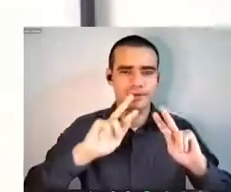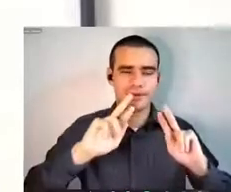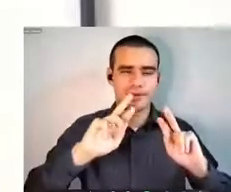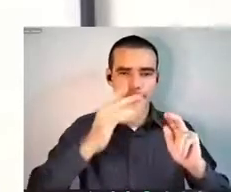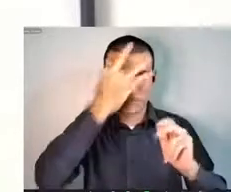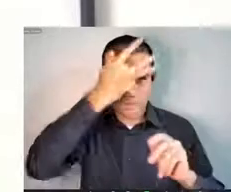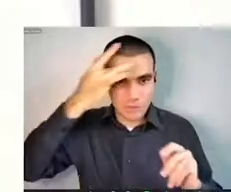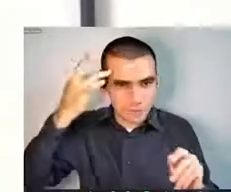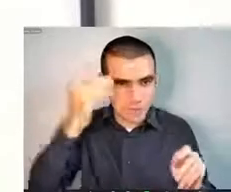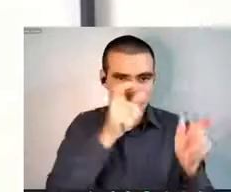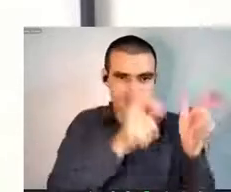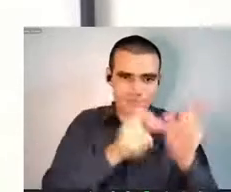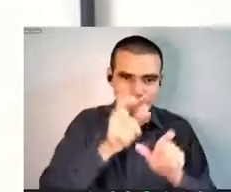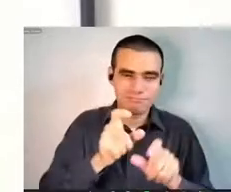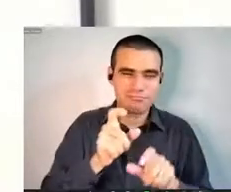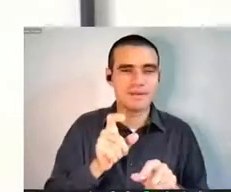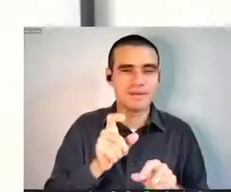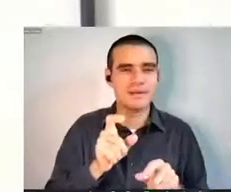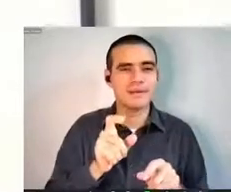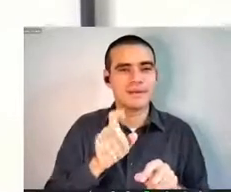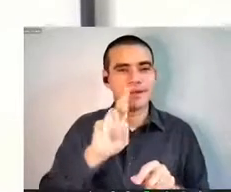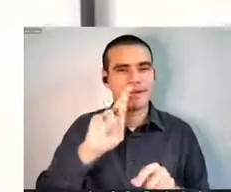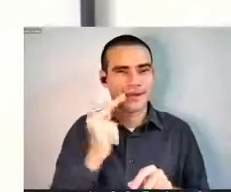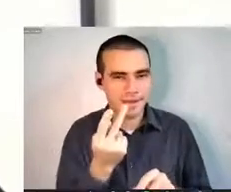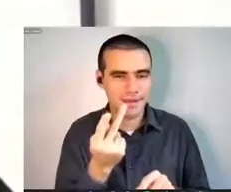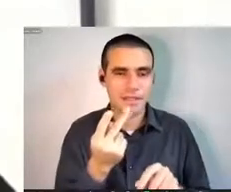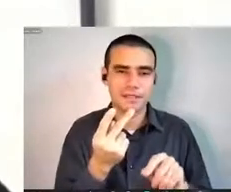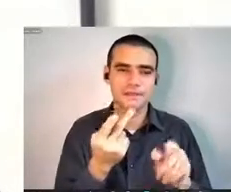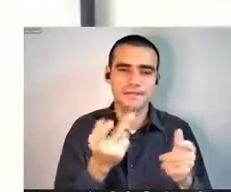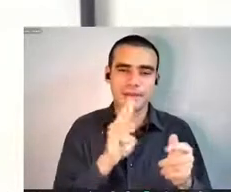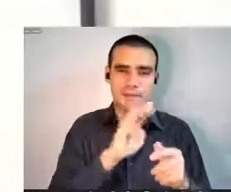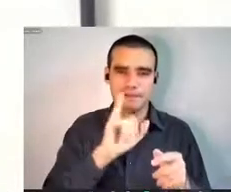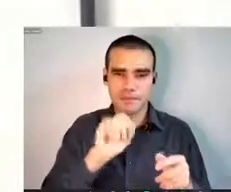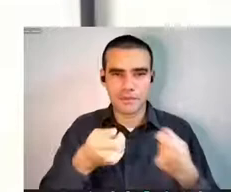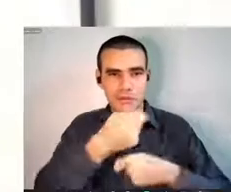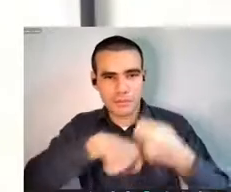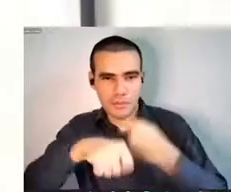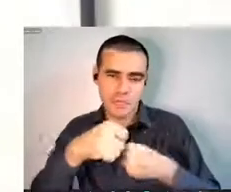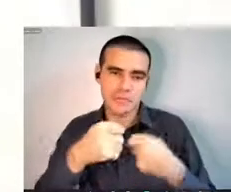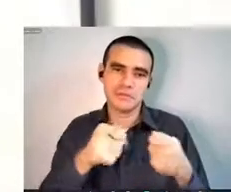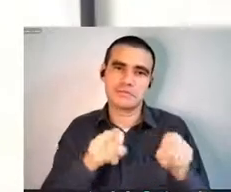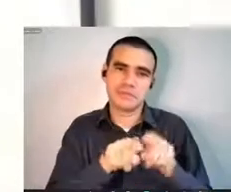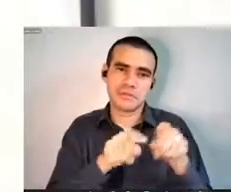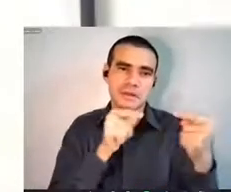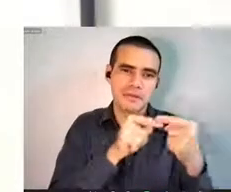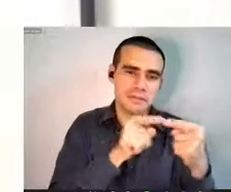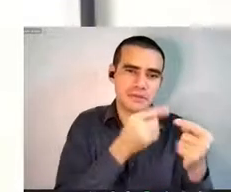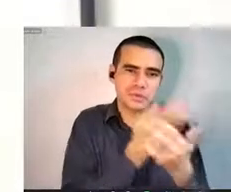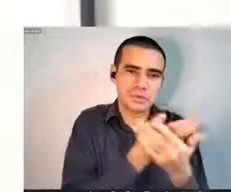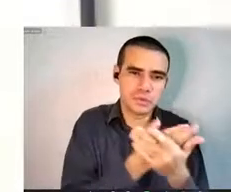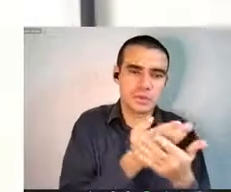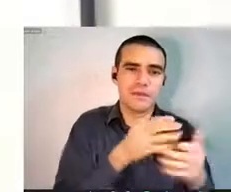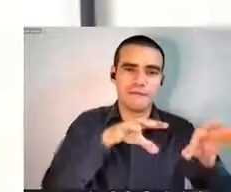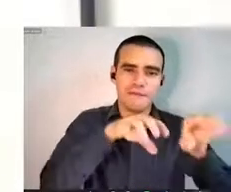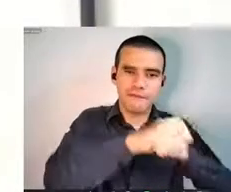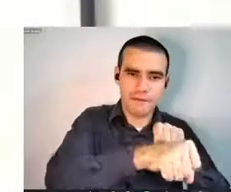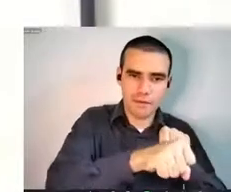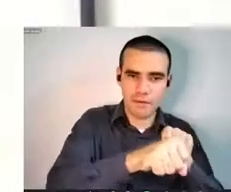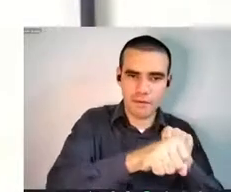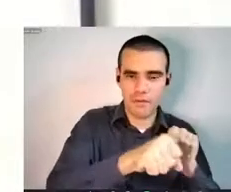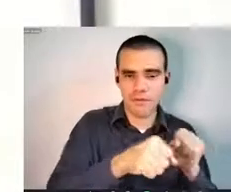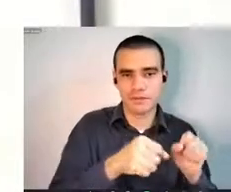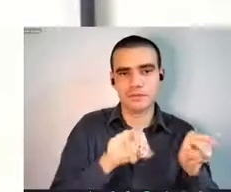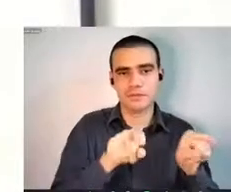with human resources in the bioeconomy area, bringing aspects of the academic area of studies and